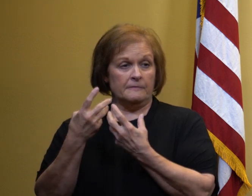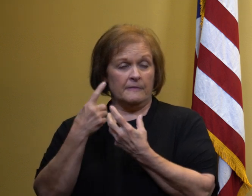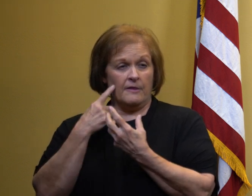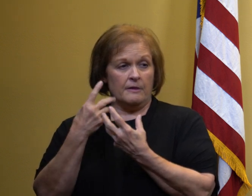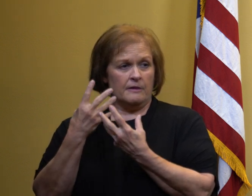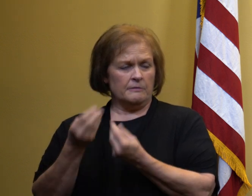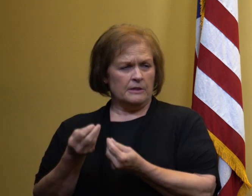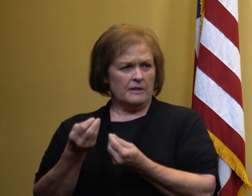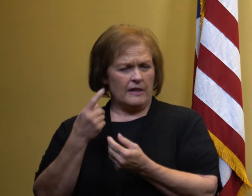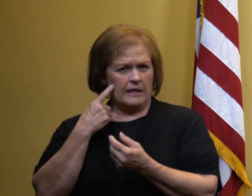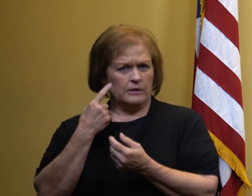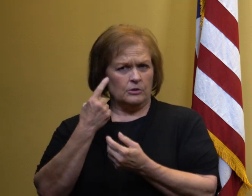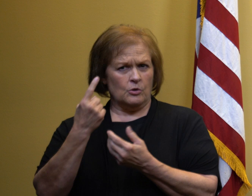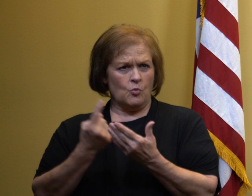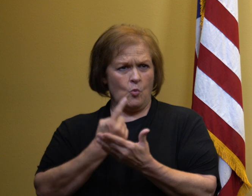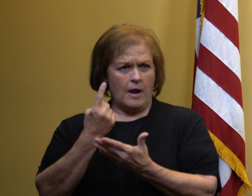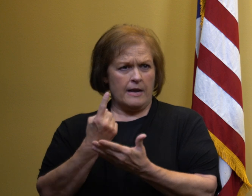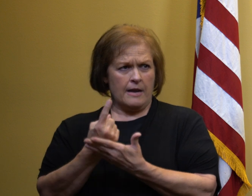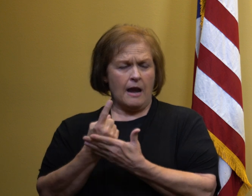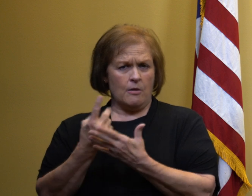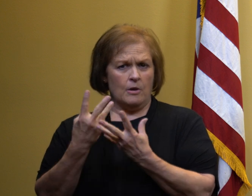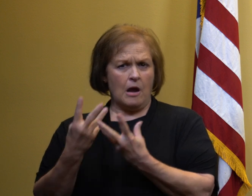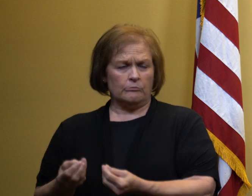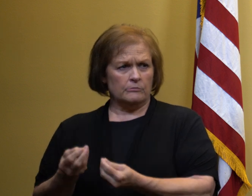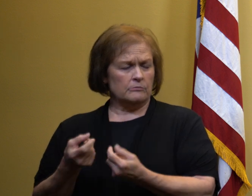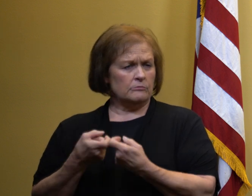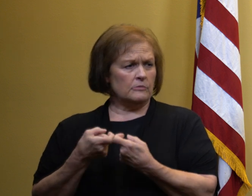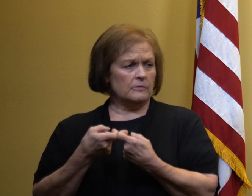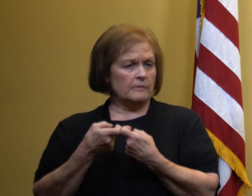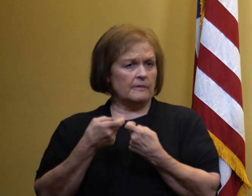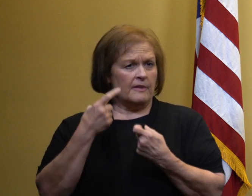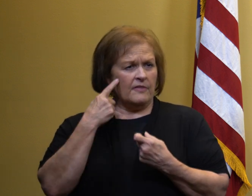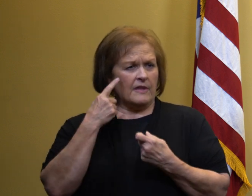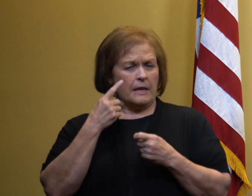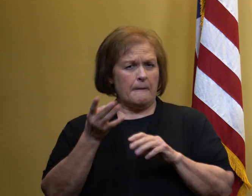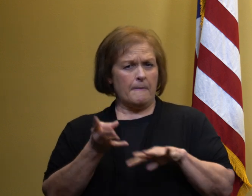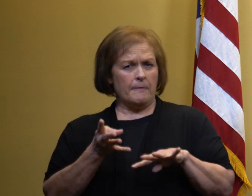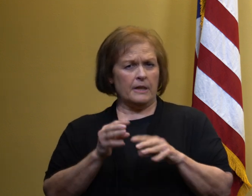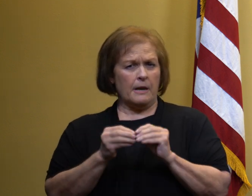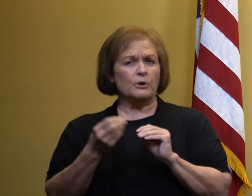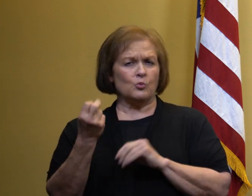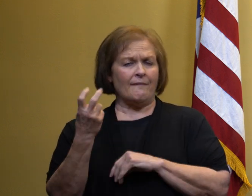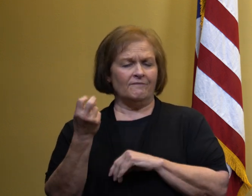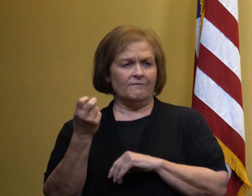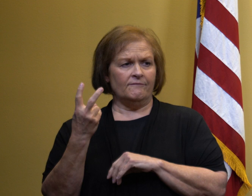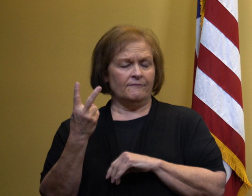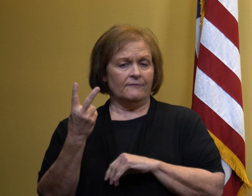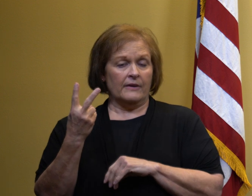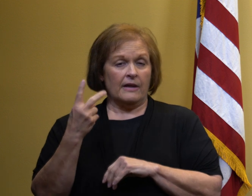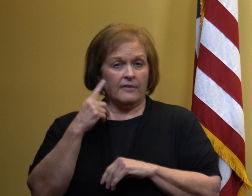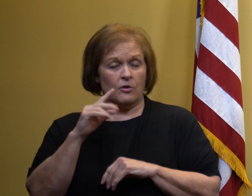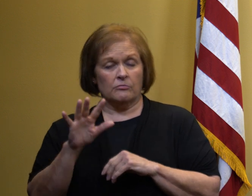believe it was an hour, tripped off line for an hour around pumping station number 12. And so